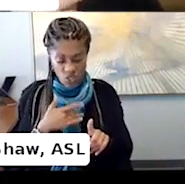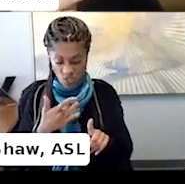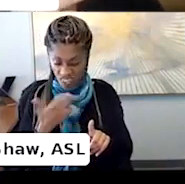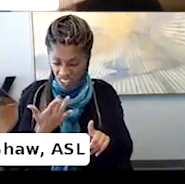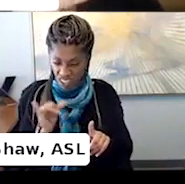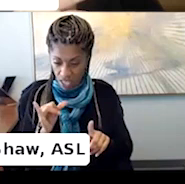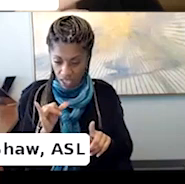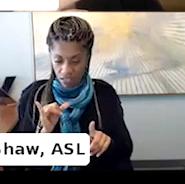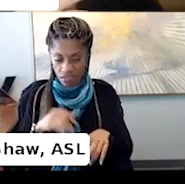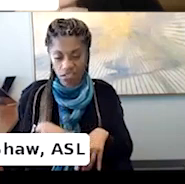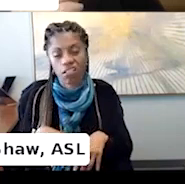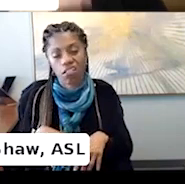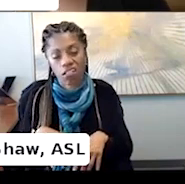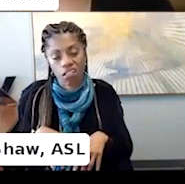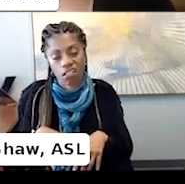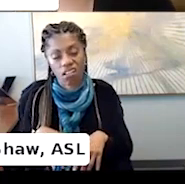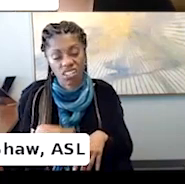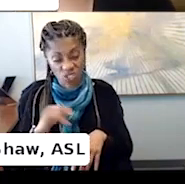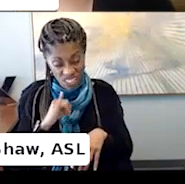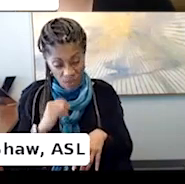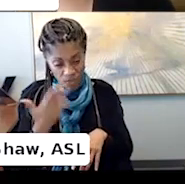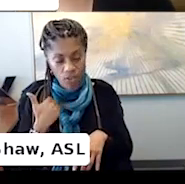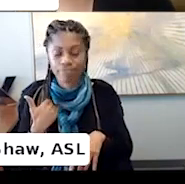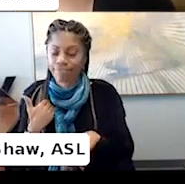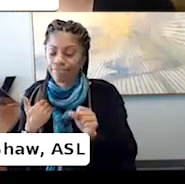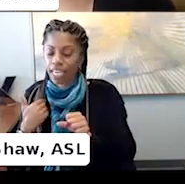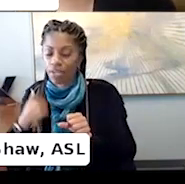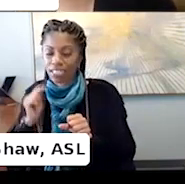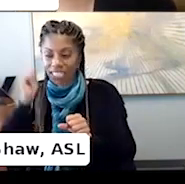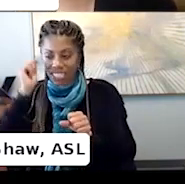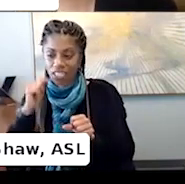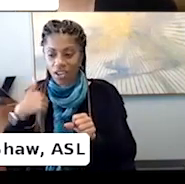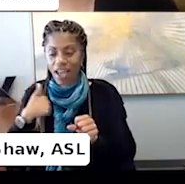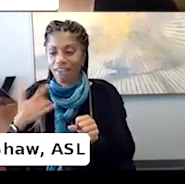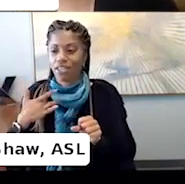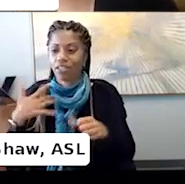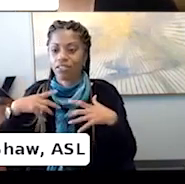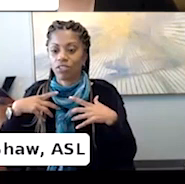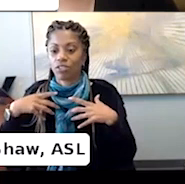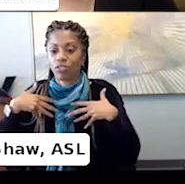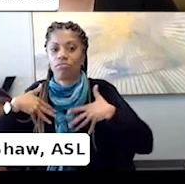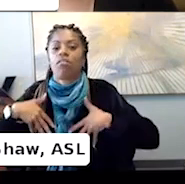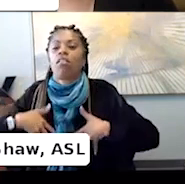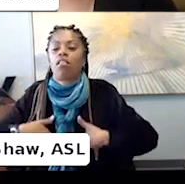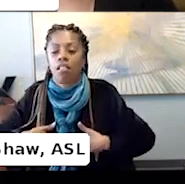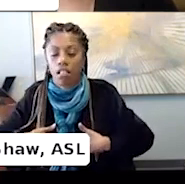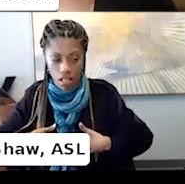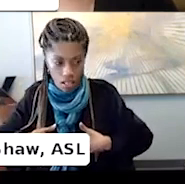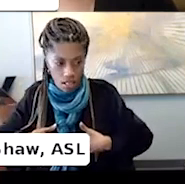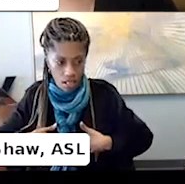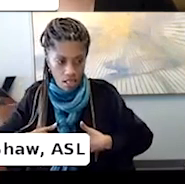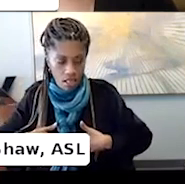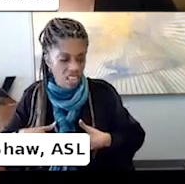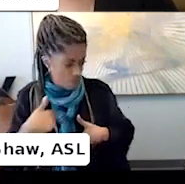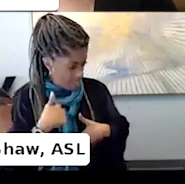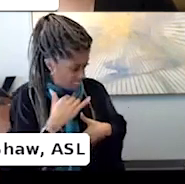very depressed. And I think that can be quite common with teenagers who think a lot, and are perceptive. Am I like that? You were very much